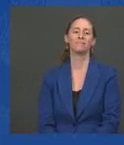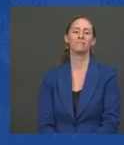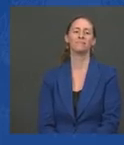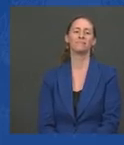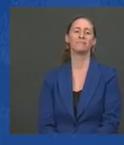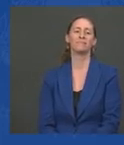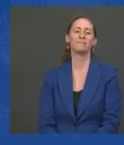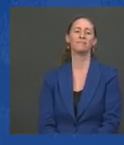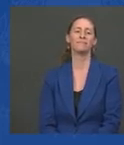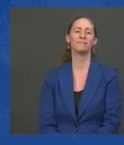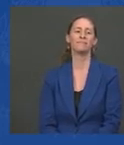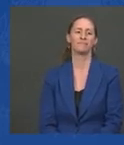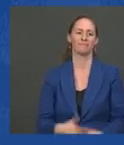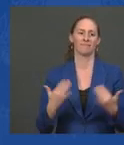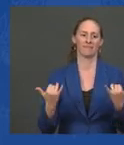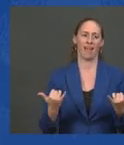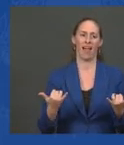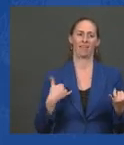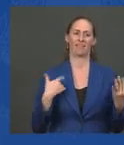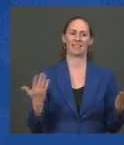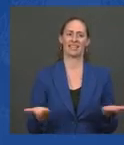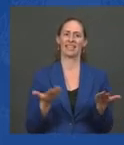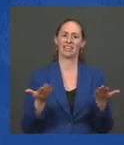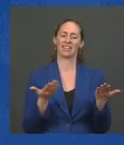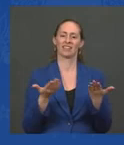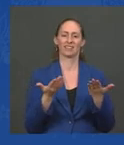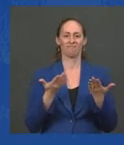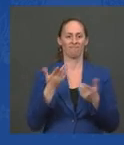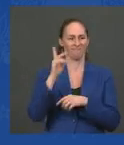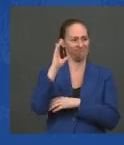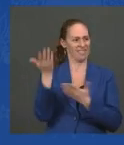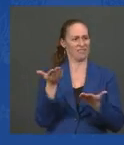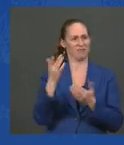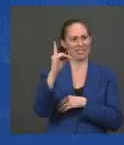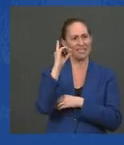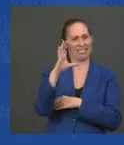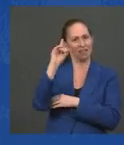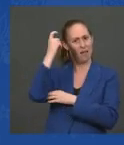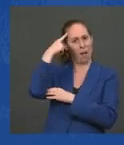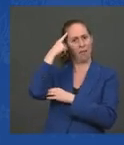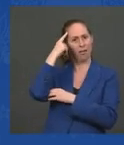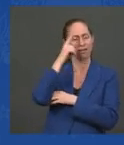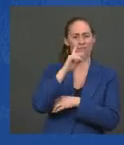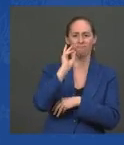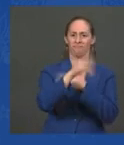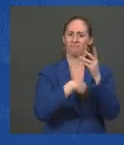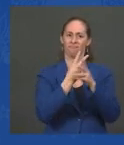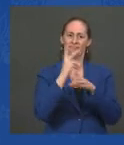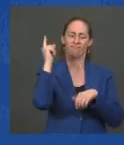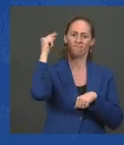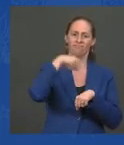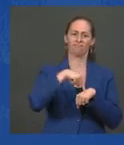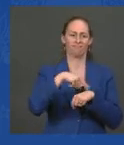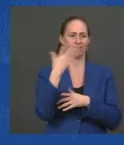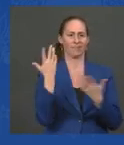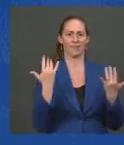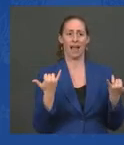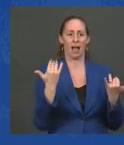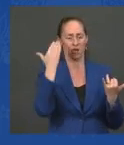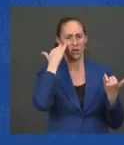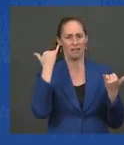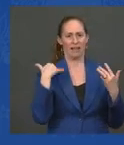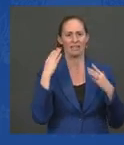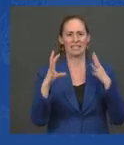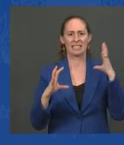capital of the United States of America, the tensions and the heat of the nation are vividly on